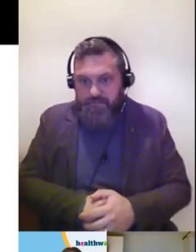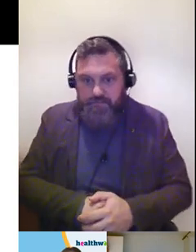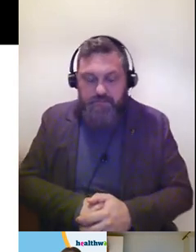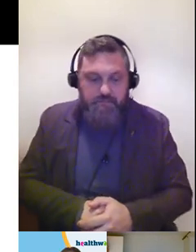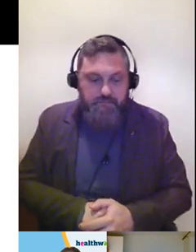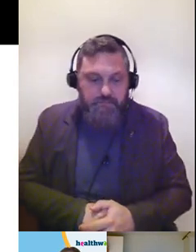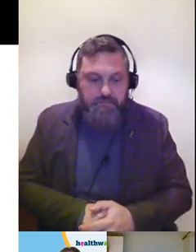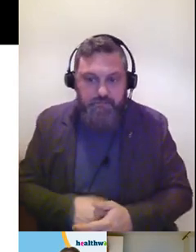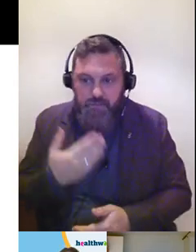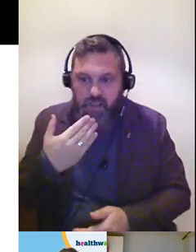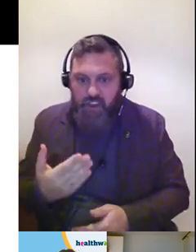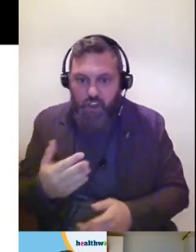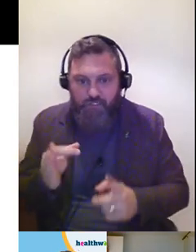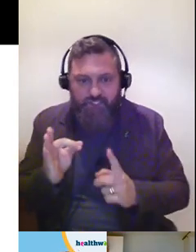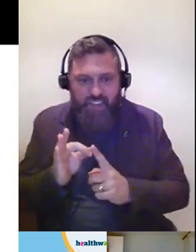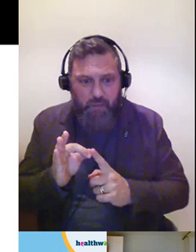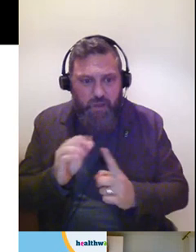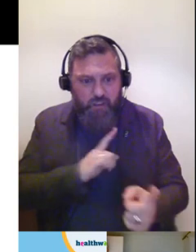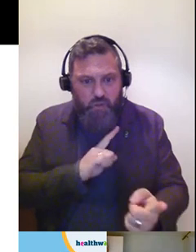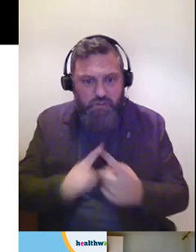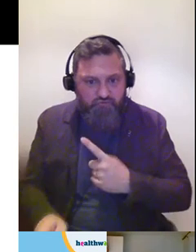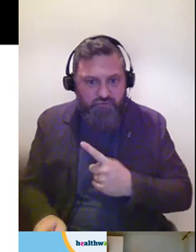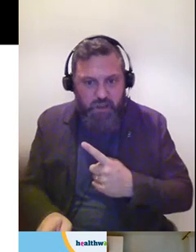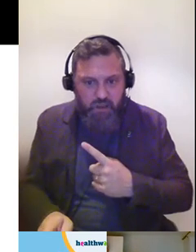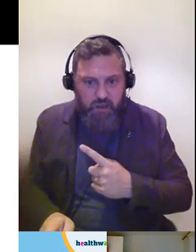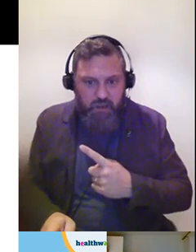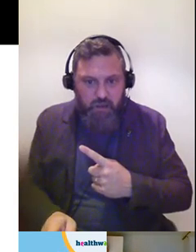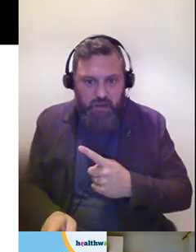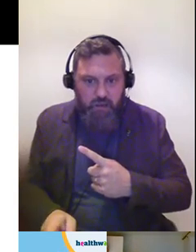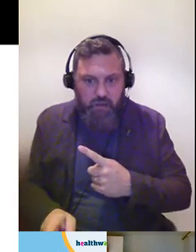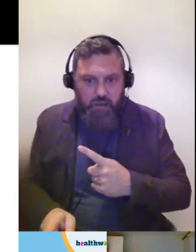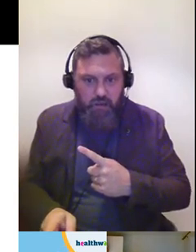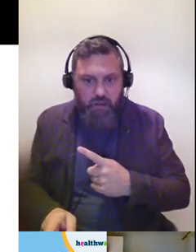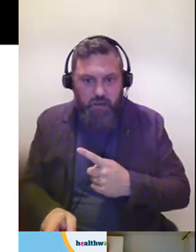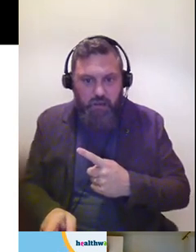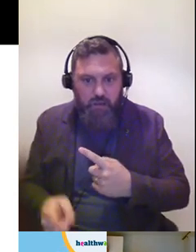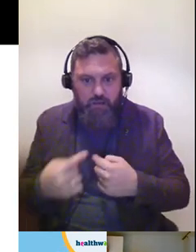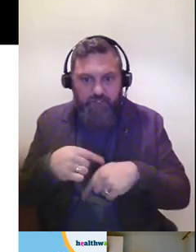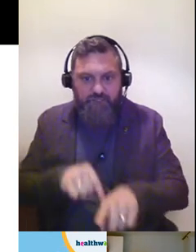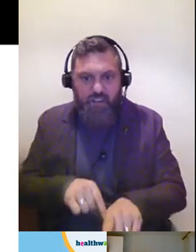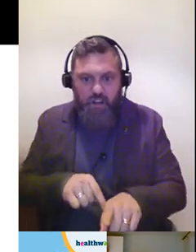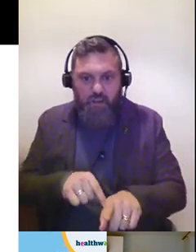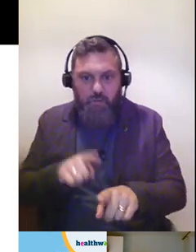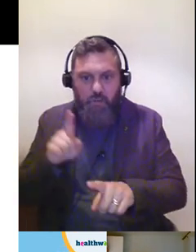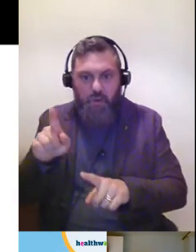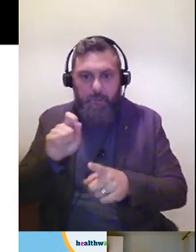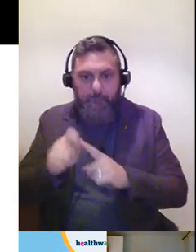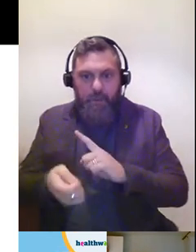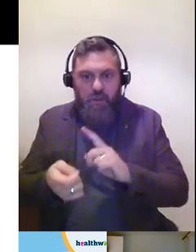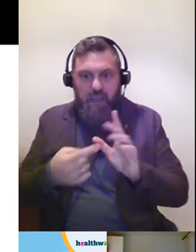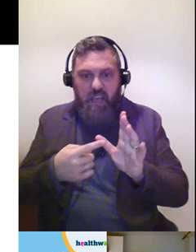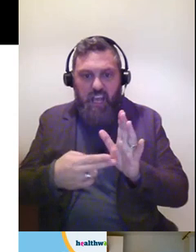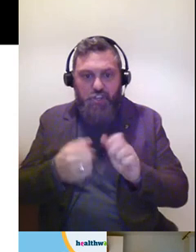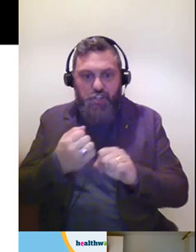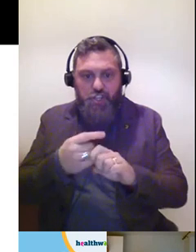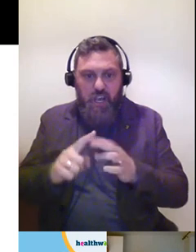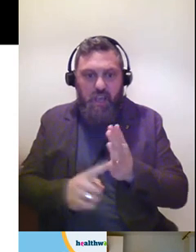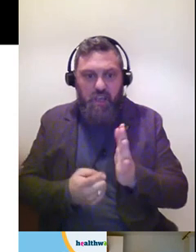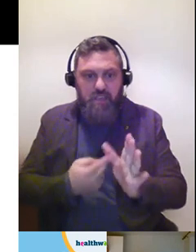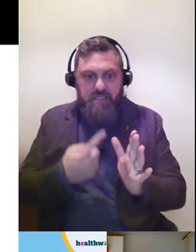Thank you. Philippa, did you want to come in? I just wanted to sort of follow that up by illustrating a point that Angela made earlier as well,